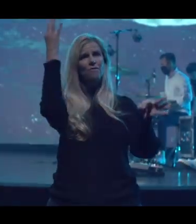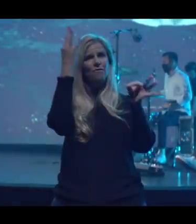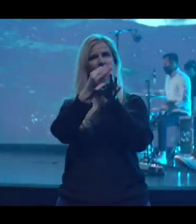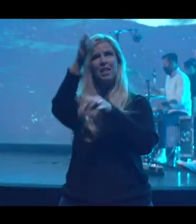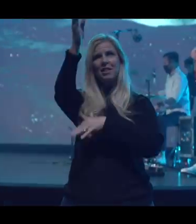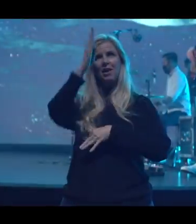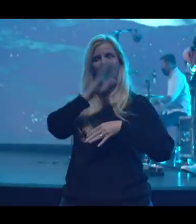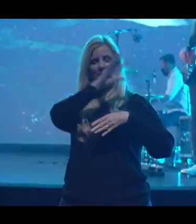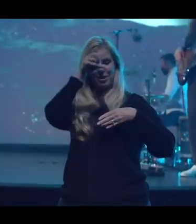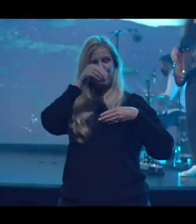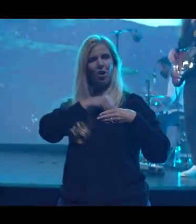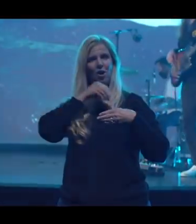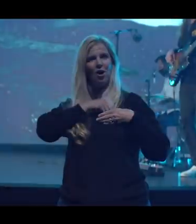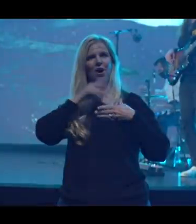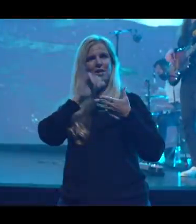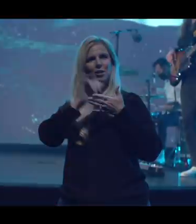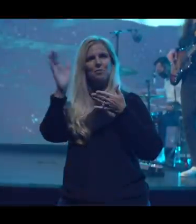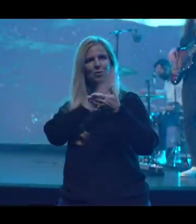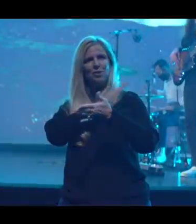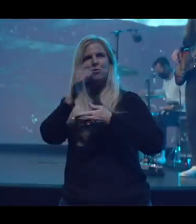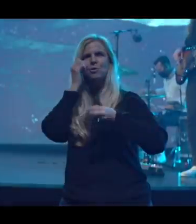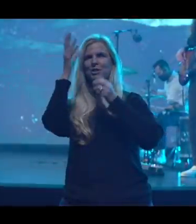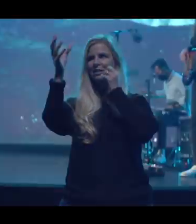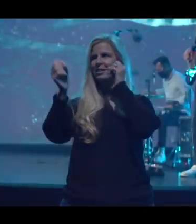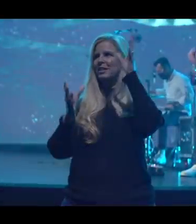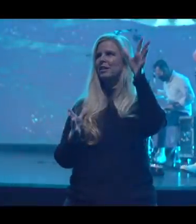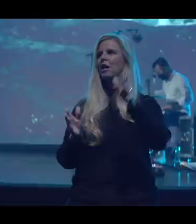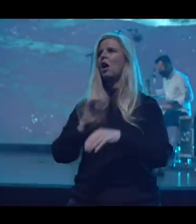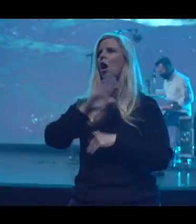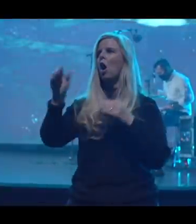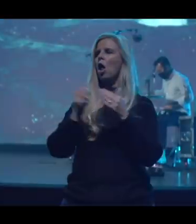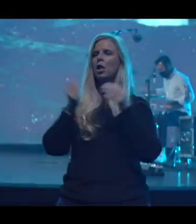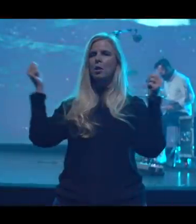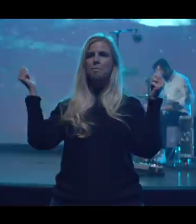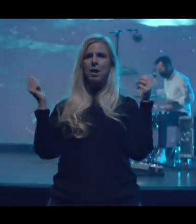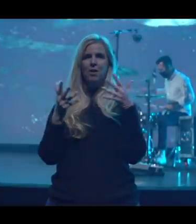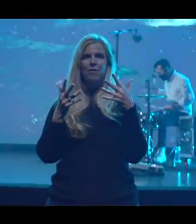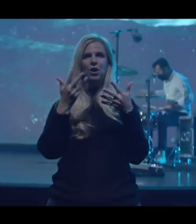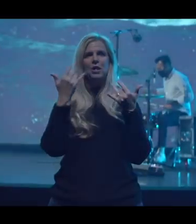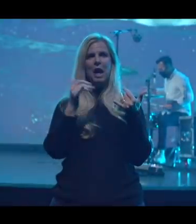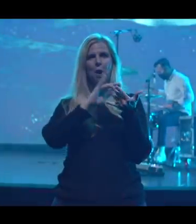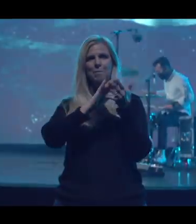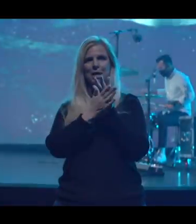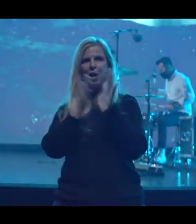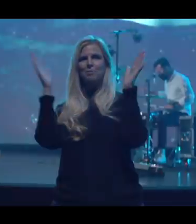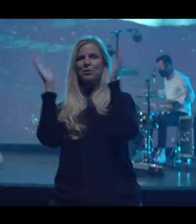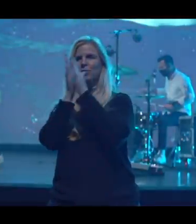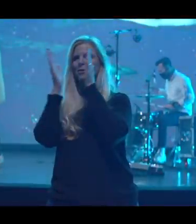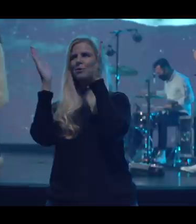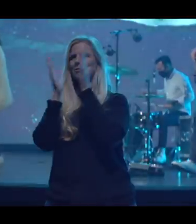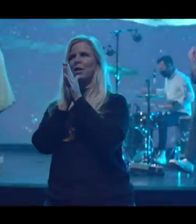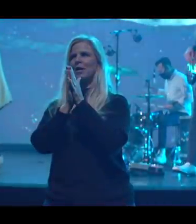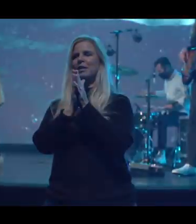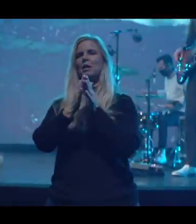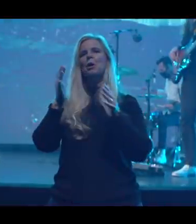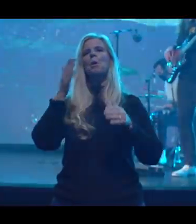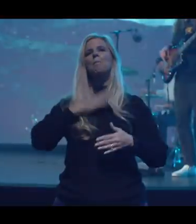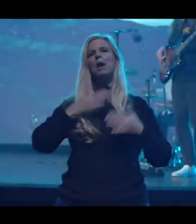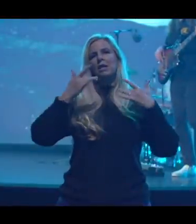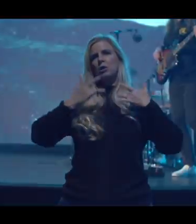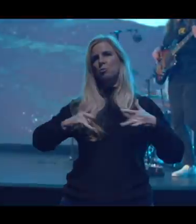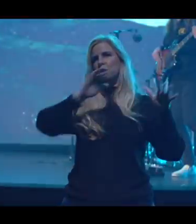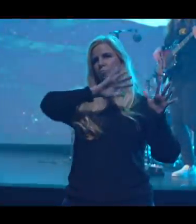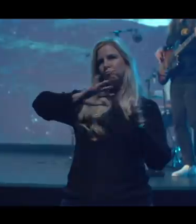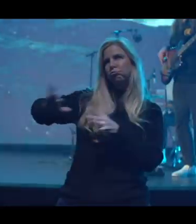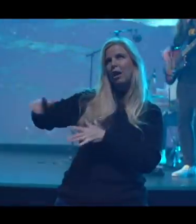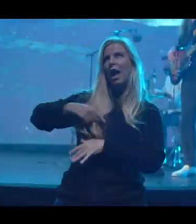In this place as we sing. Now all of my fear I will turn into praise. Shake off despair as I